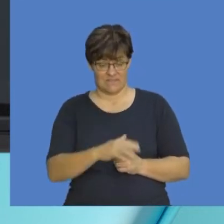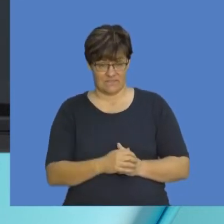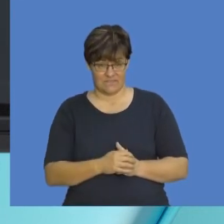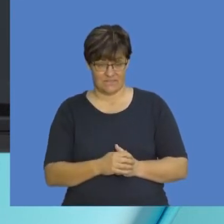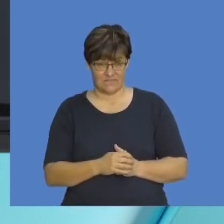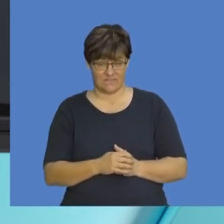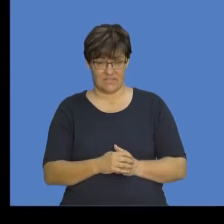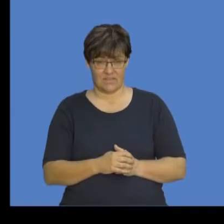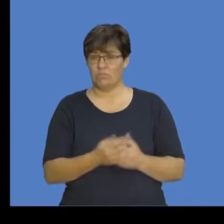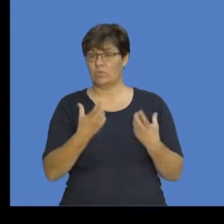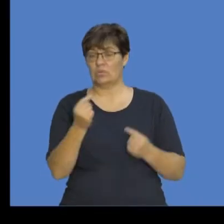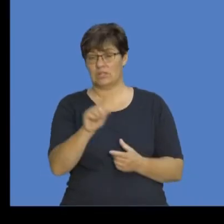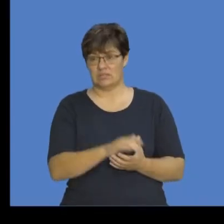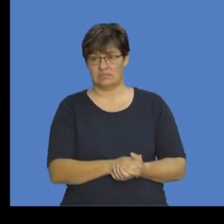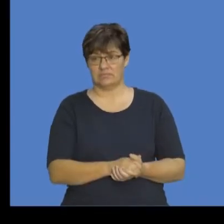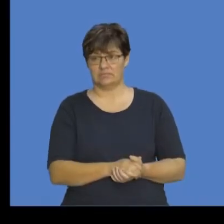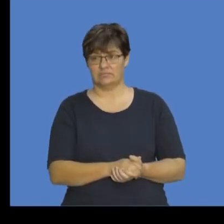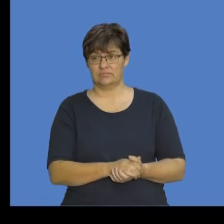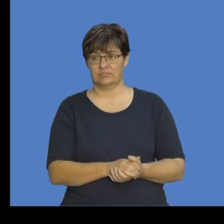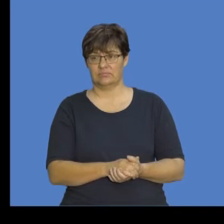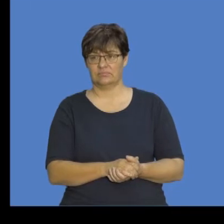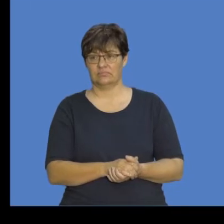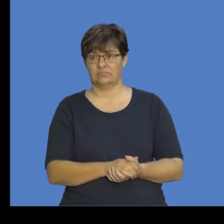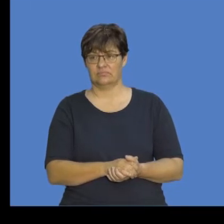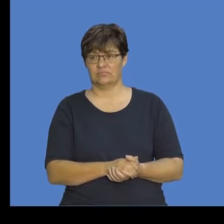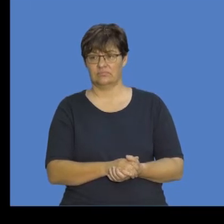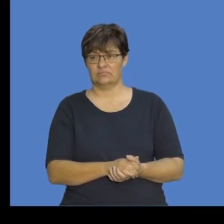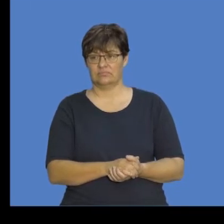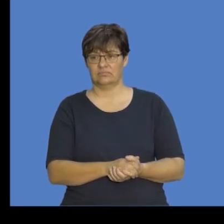135. So what we can do